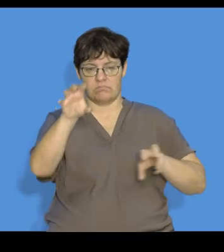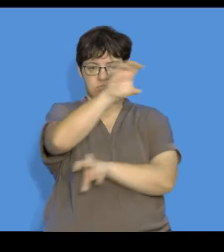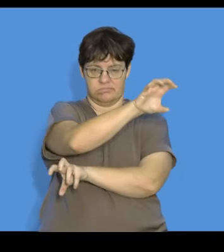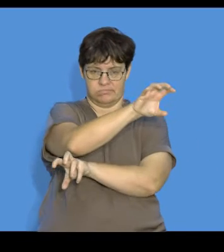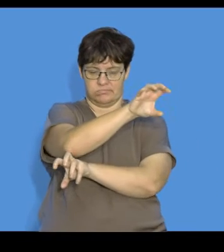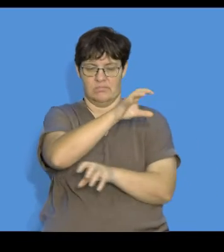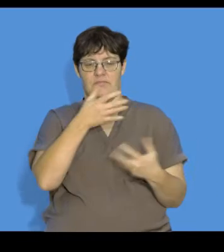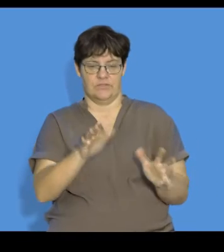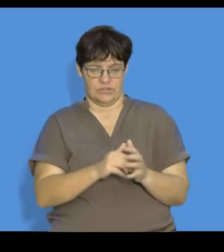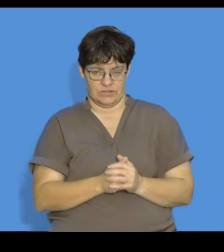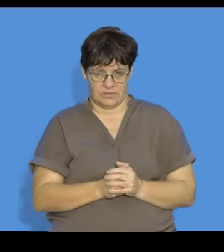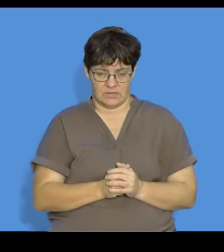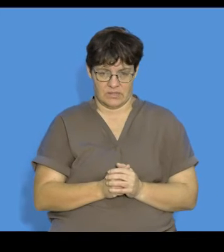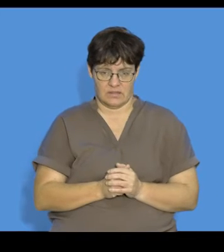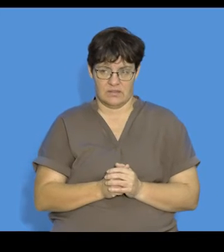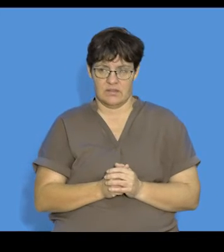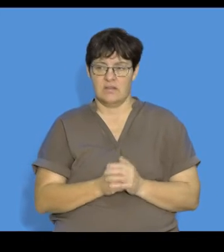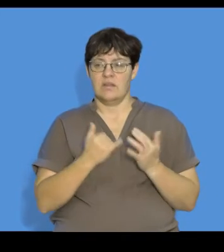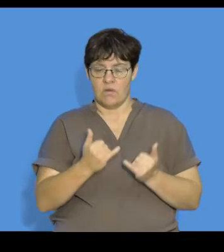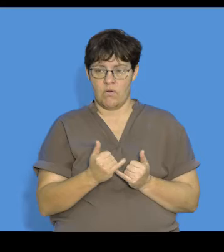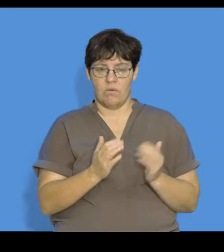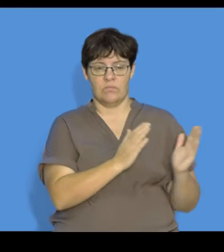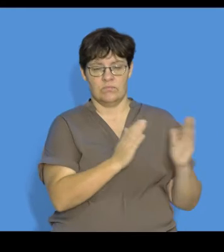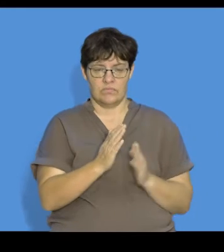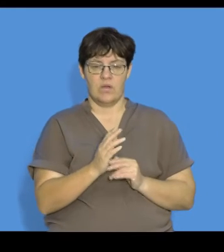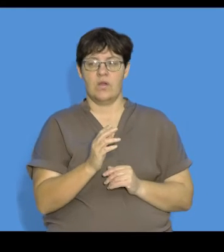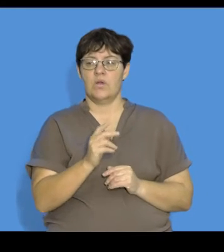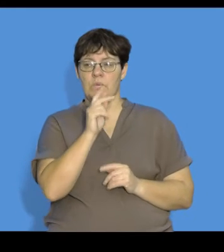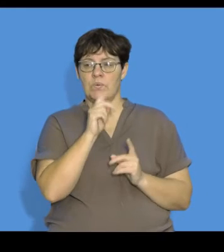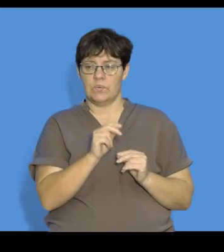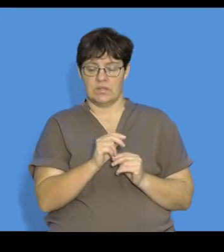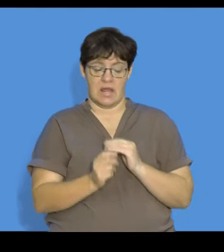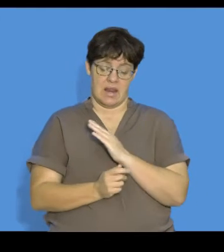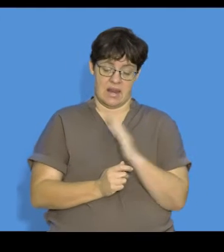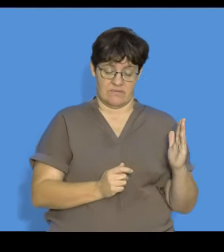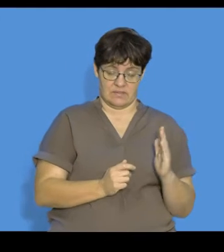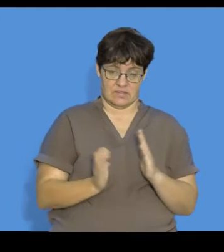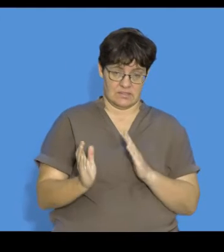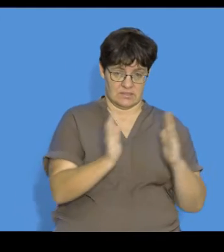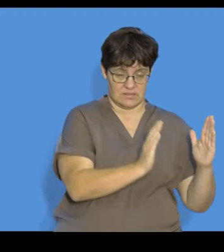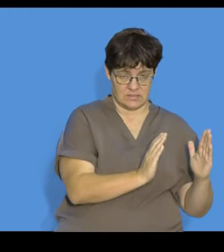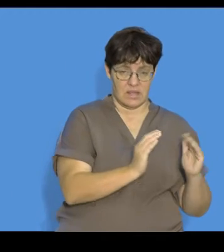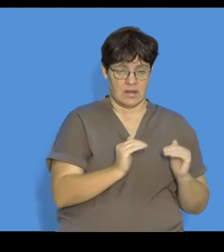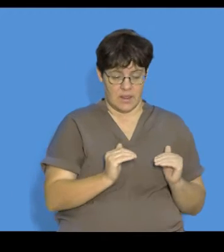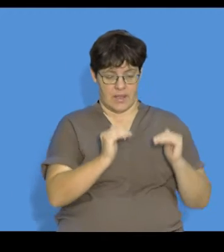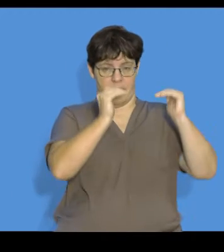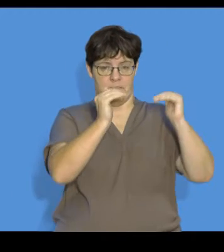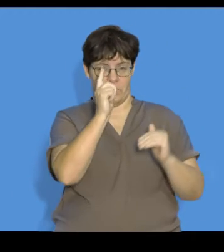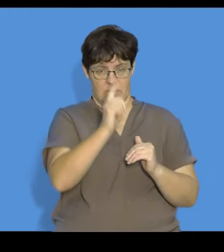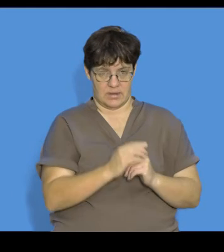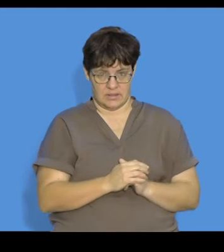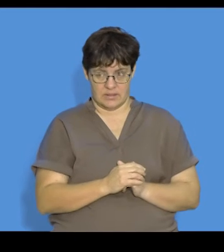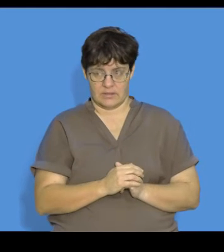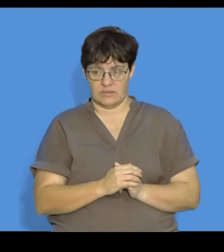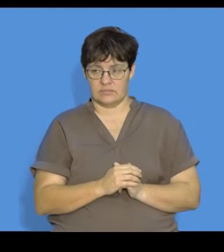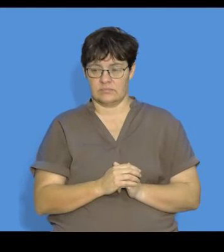quadrants. Then we need to shift this 2 units left and 1 unit up. To do that,